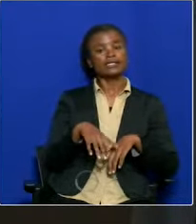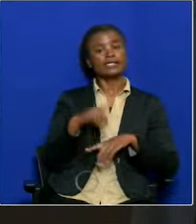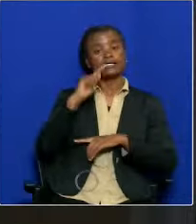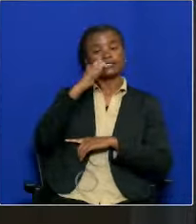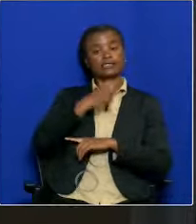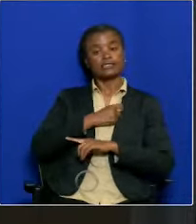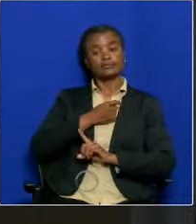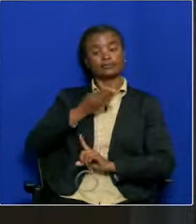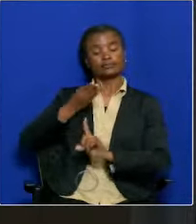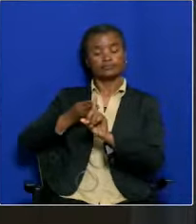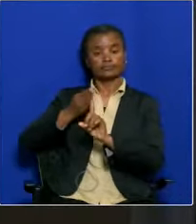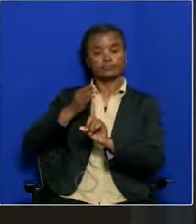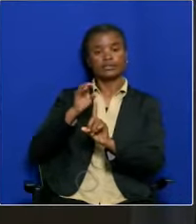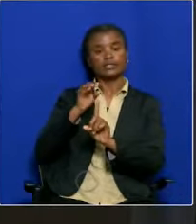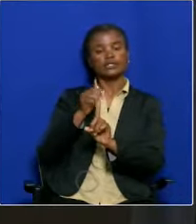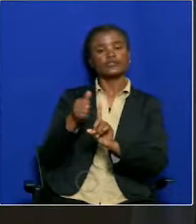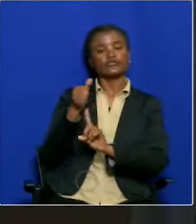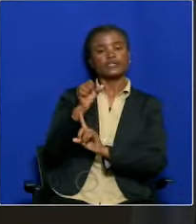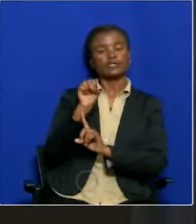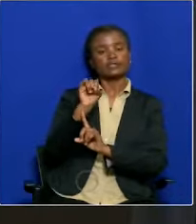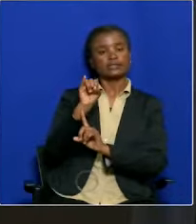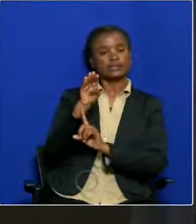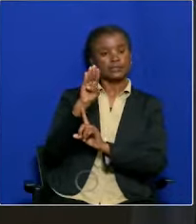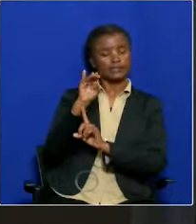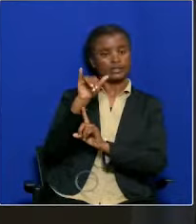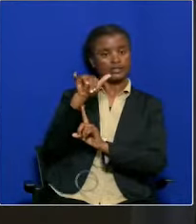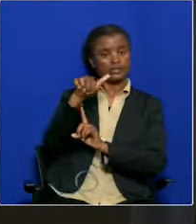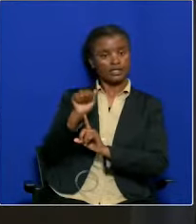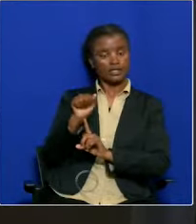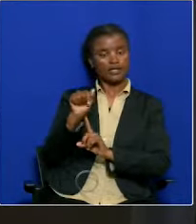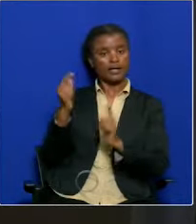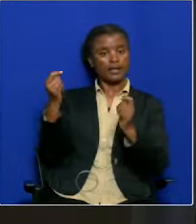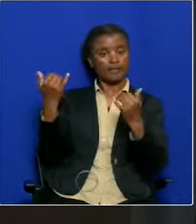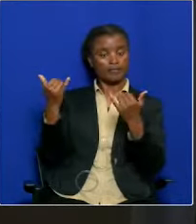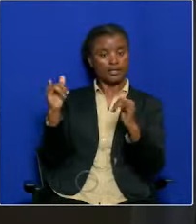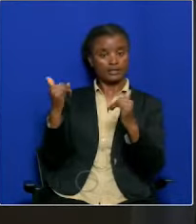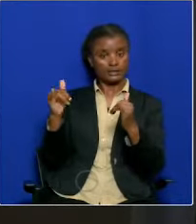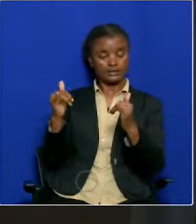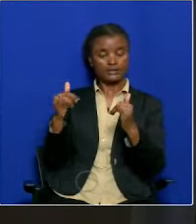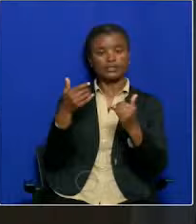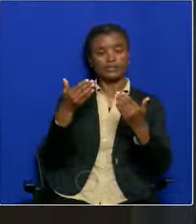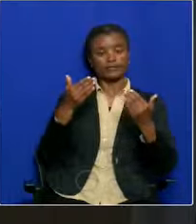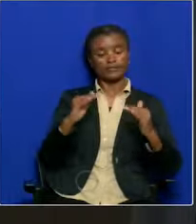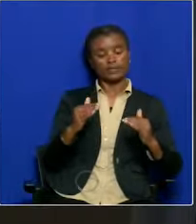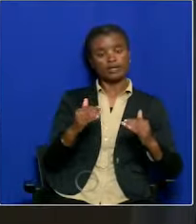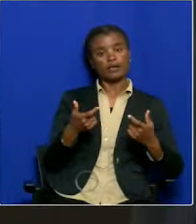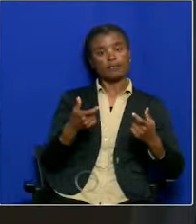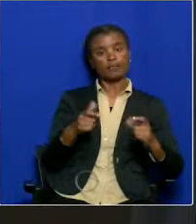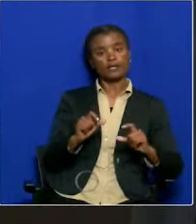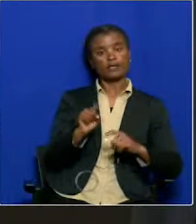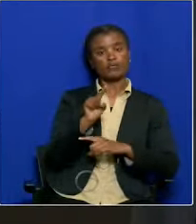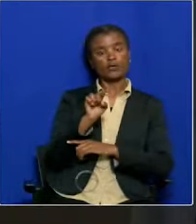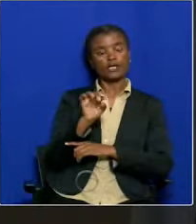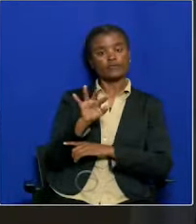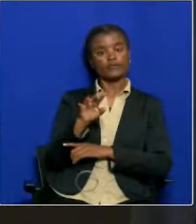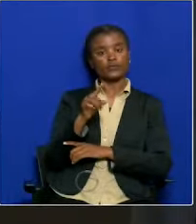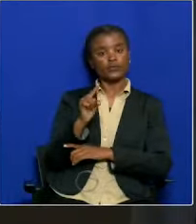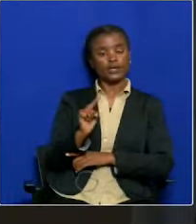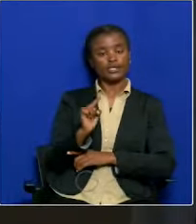14th. Do you see that? Yes, yes. And then look at paragraph 151, where you say 4 days later on the